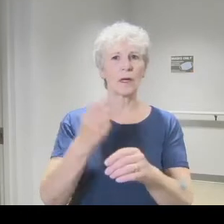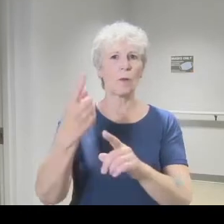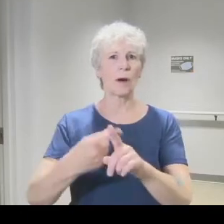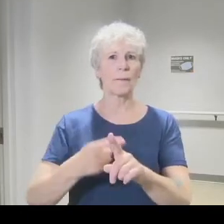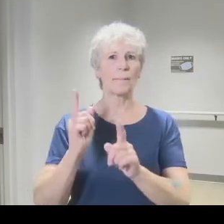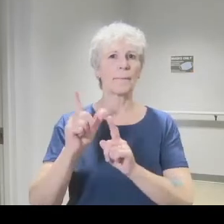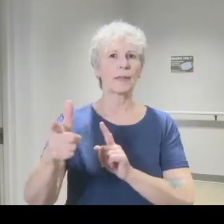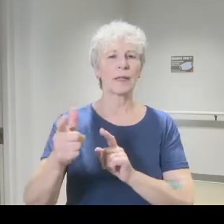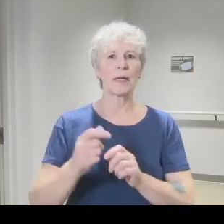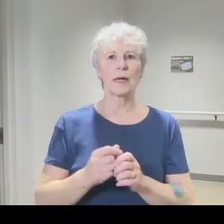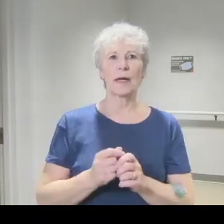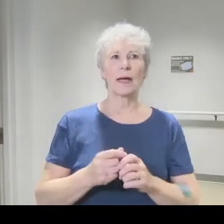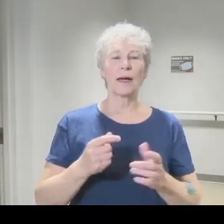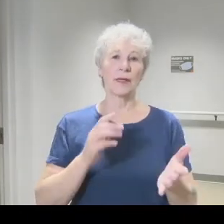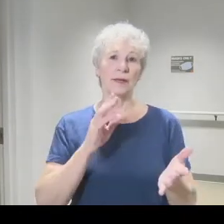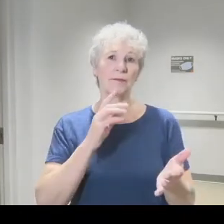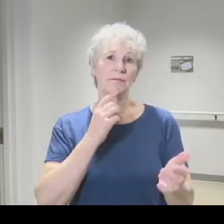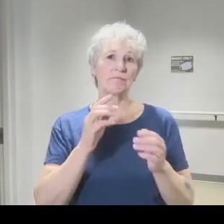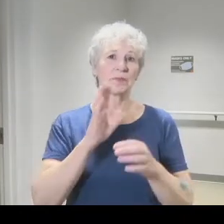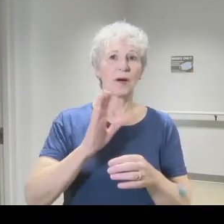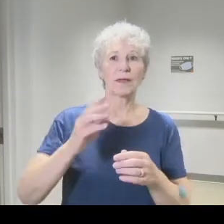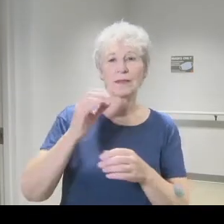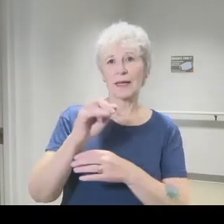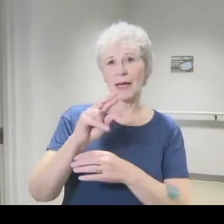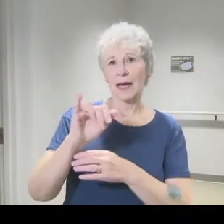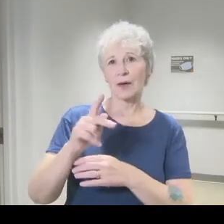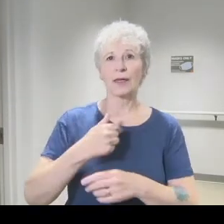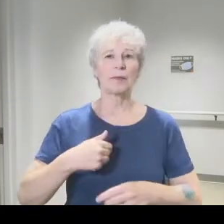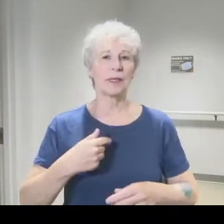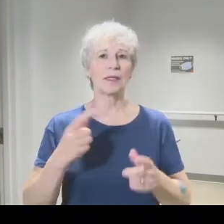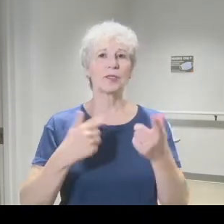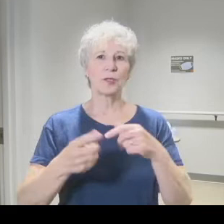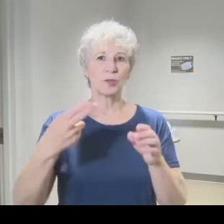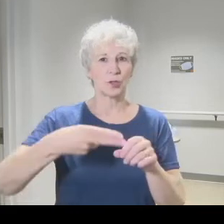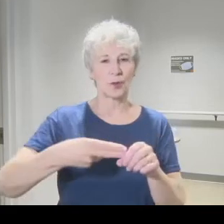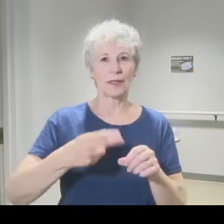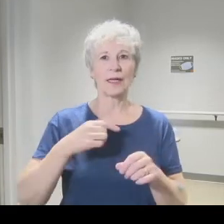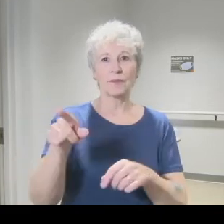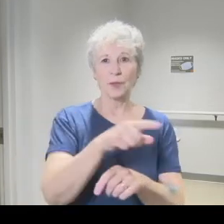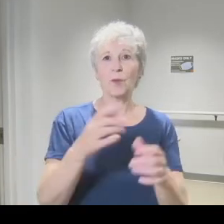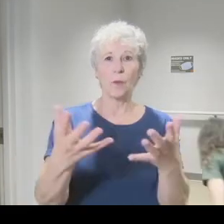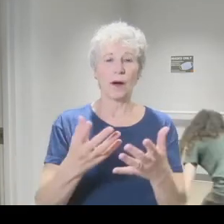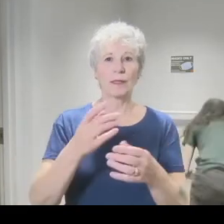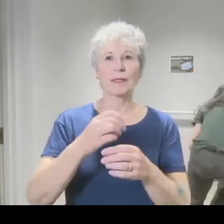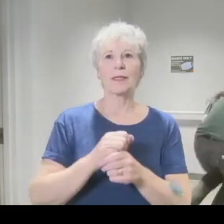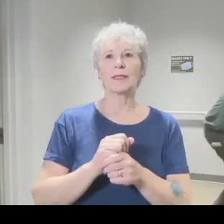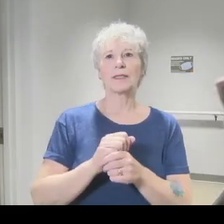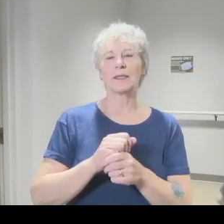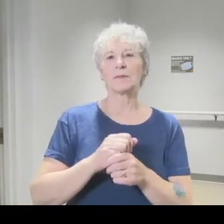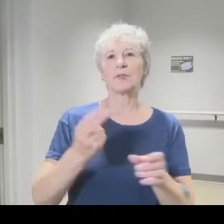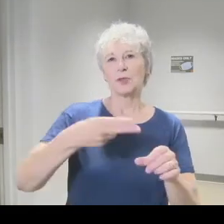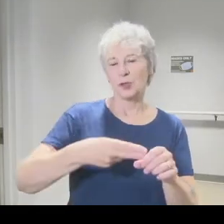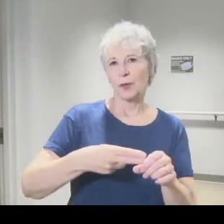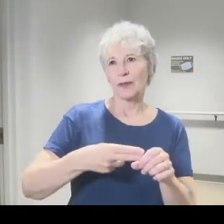and they've actually convinced Eric and I to come join them for that. And we are putting it out to you. So if you guys would like to join the choir, you can see AD or Varen, and they would